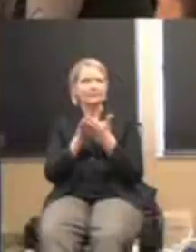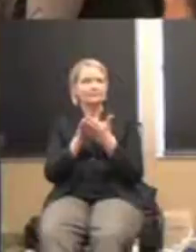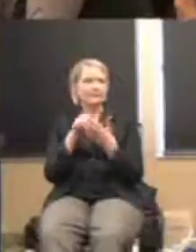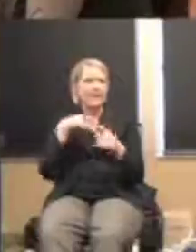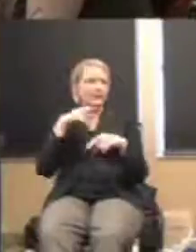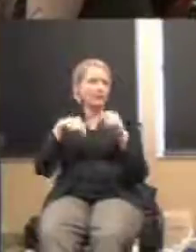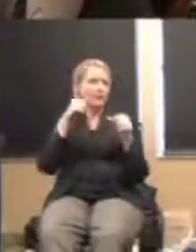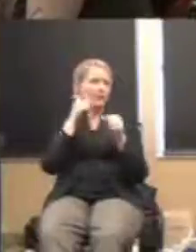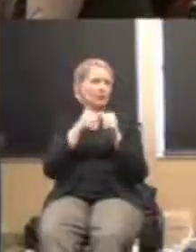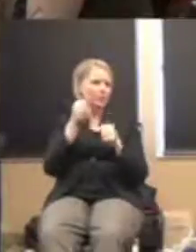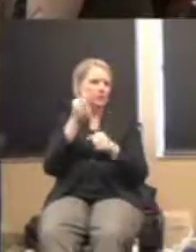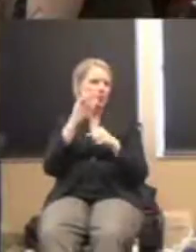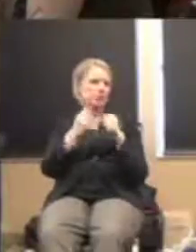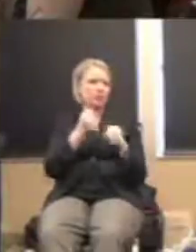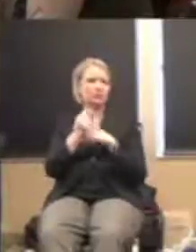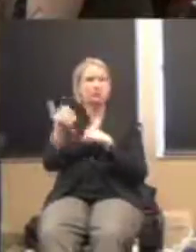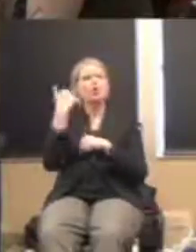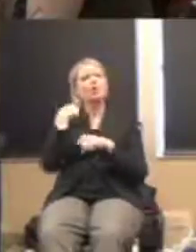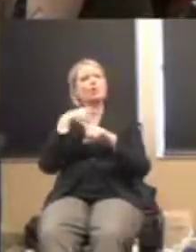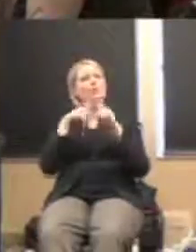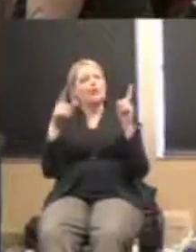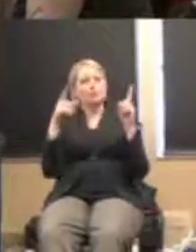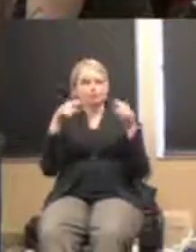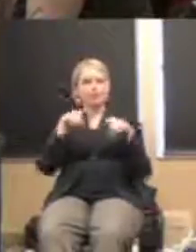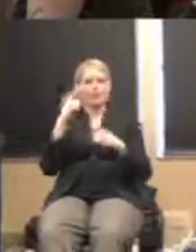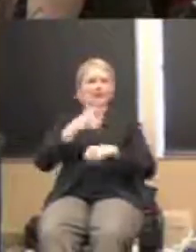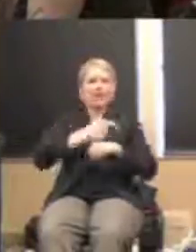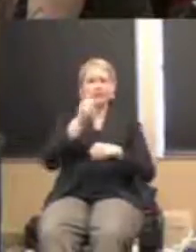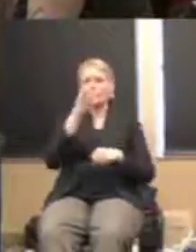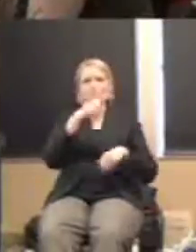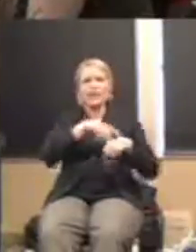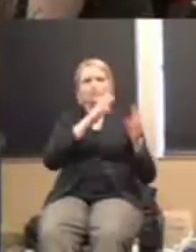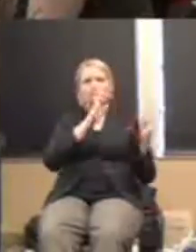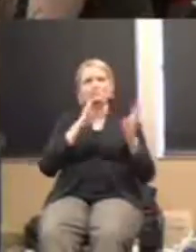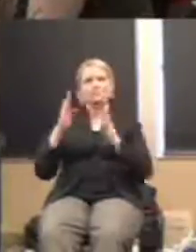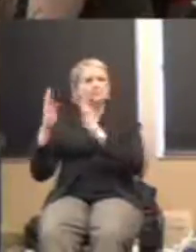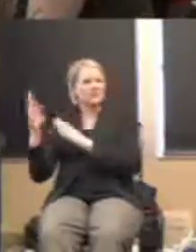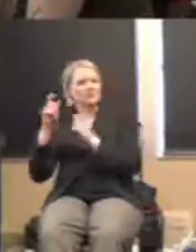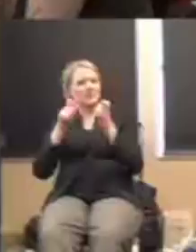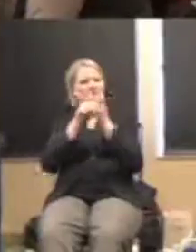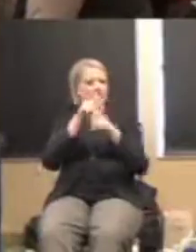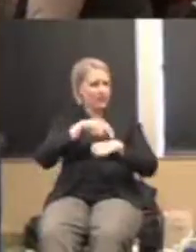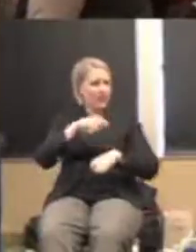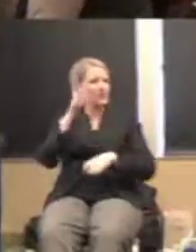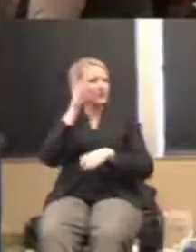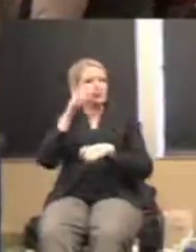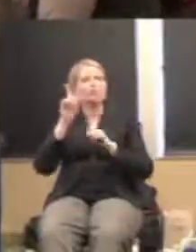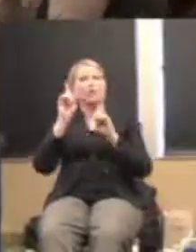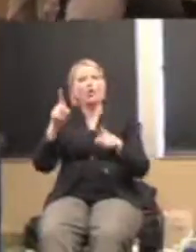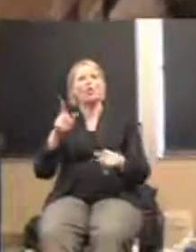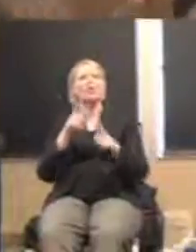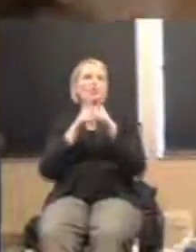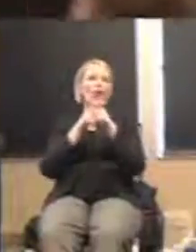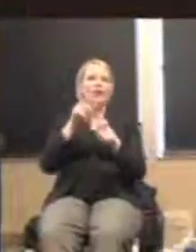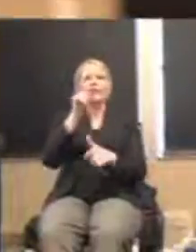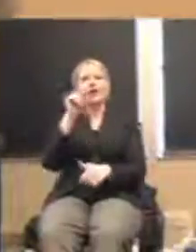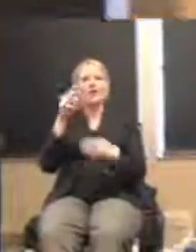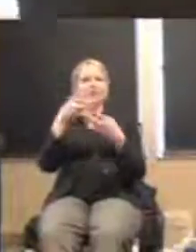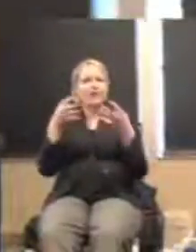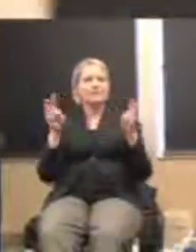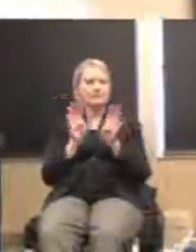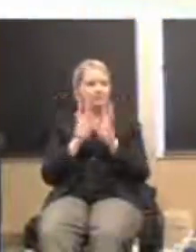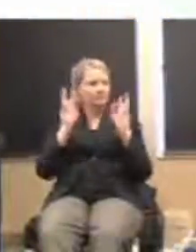because it's been several years, but there were times throughout the day we scheduled certain times where he would Okay, so scheduled